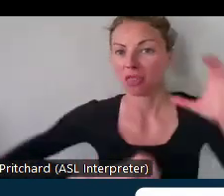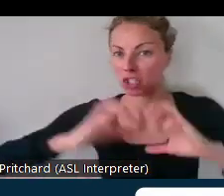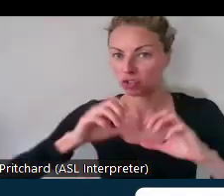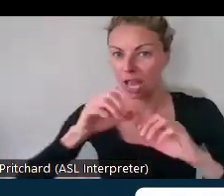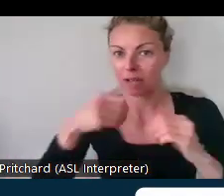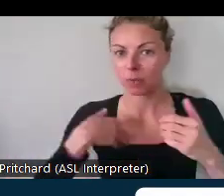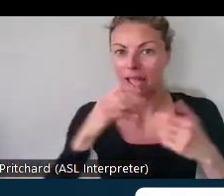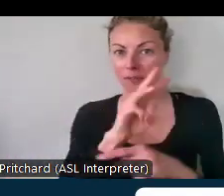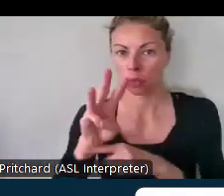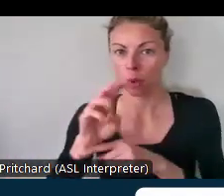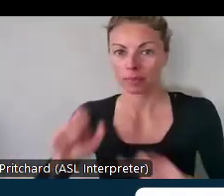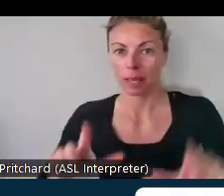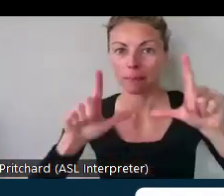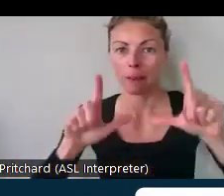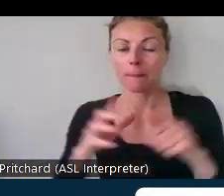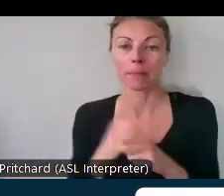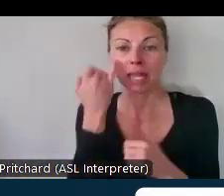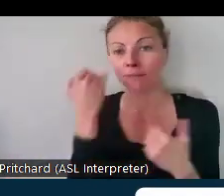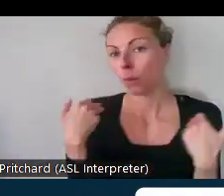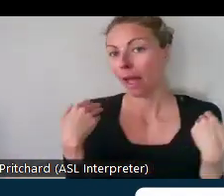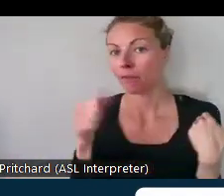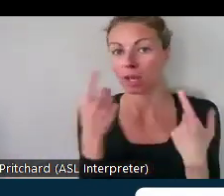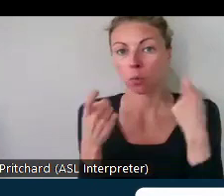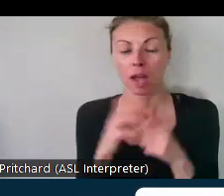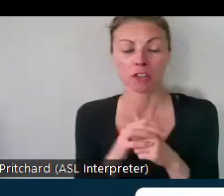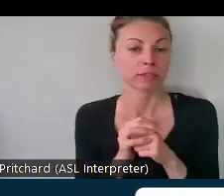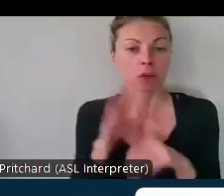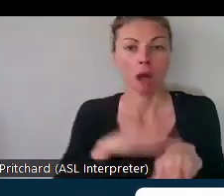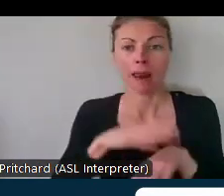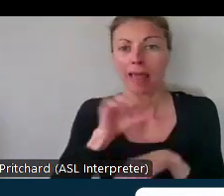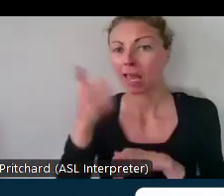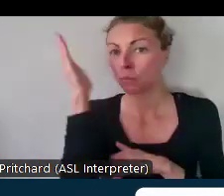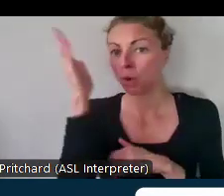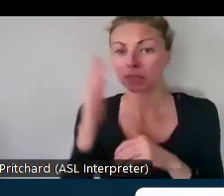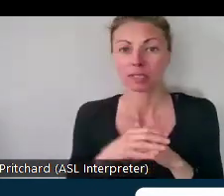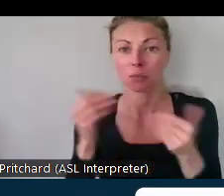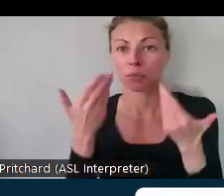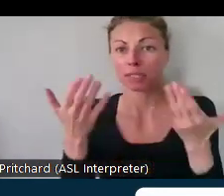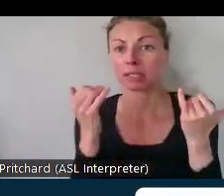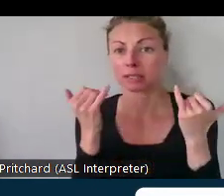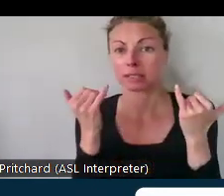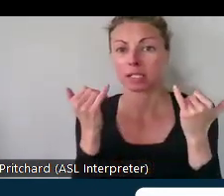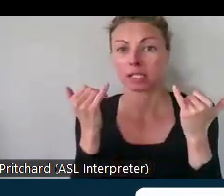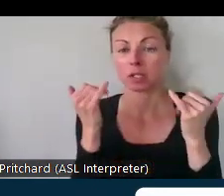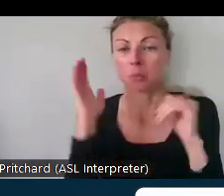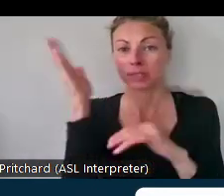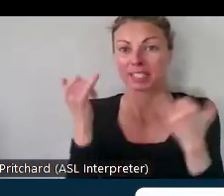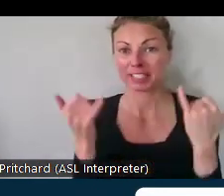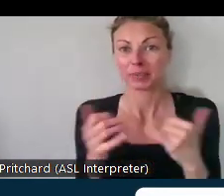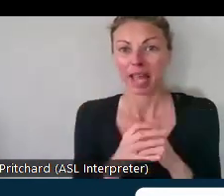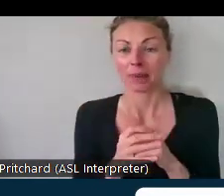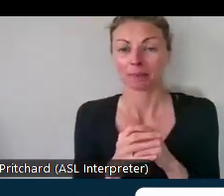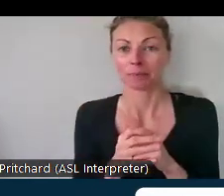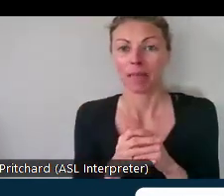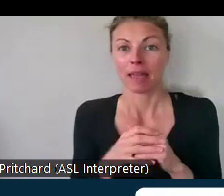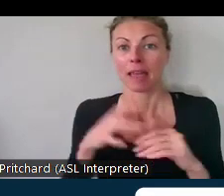it. And also, if you have any questions on any of the presentations presented today, feel free to email